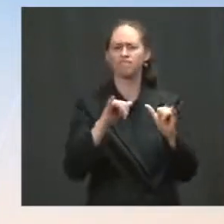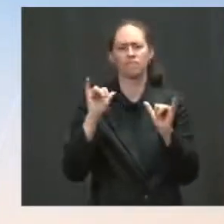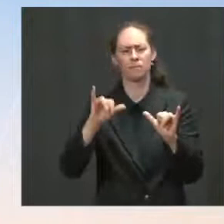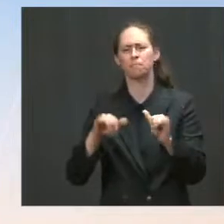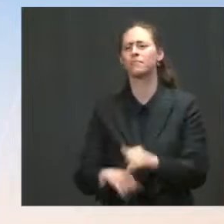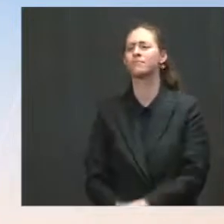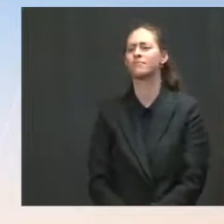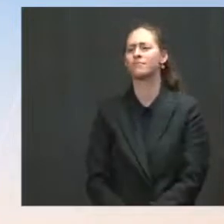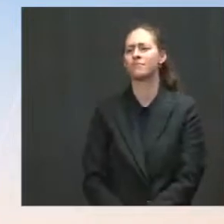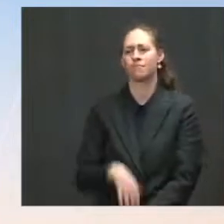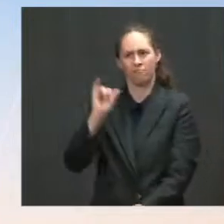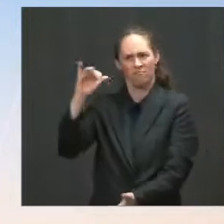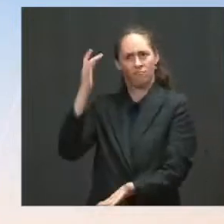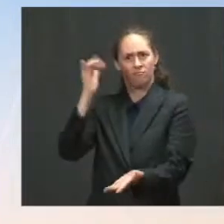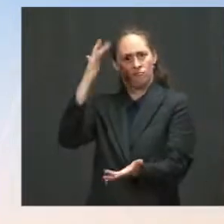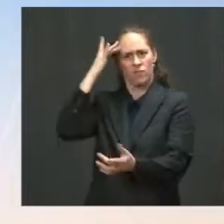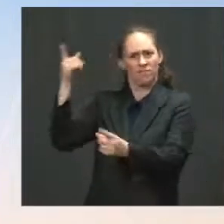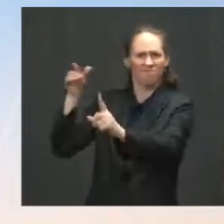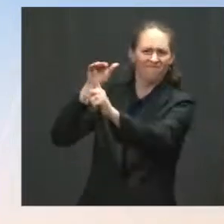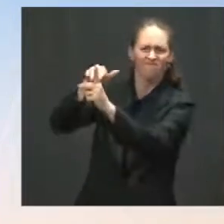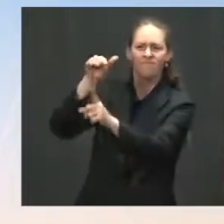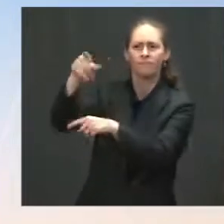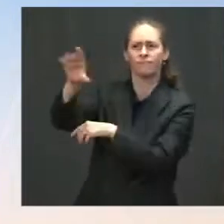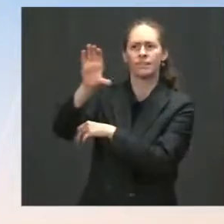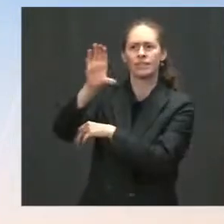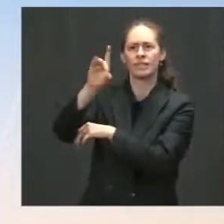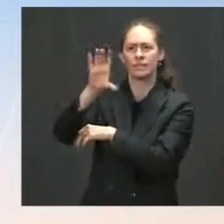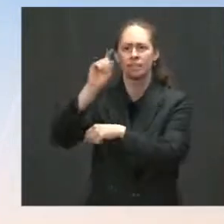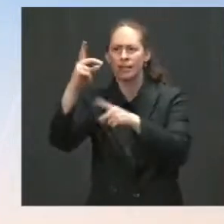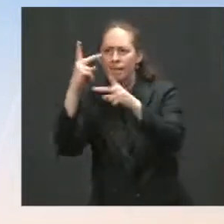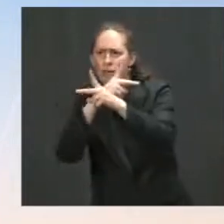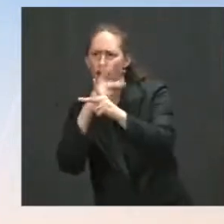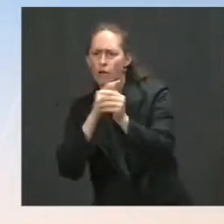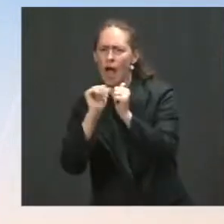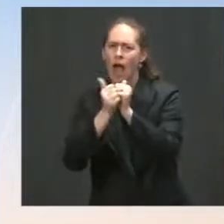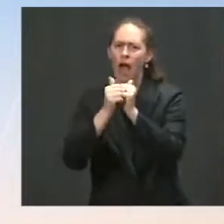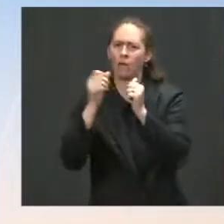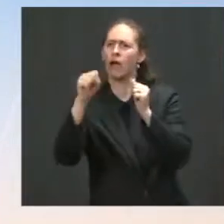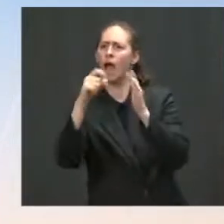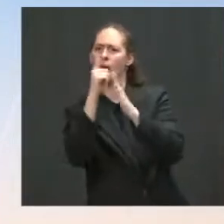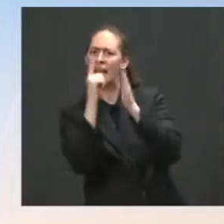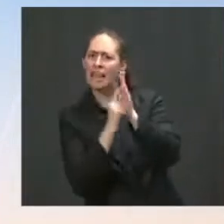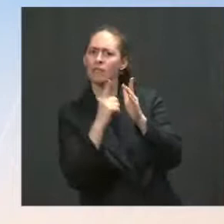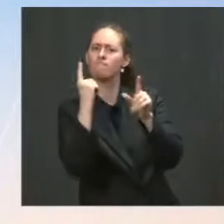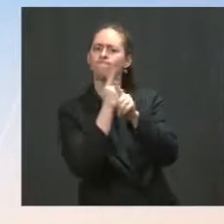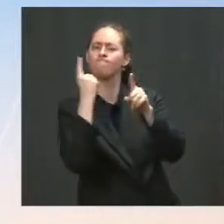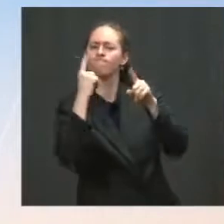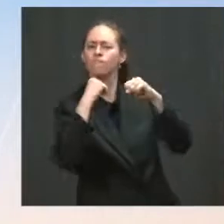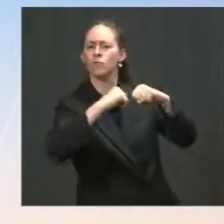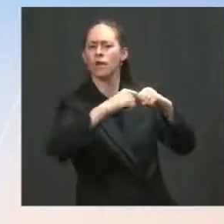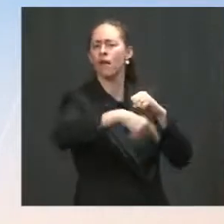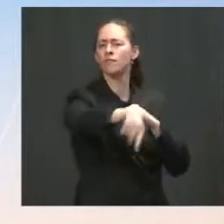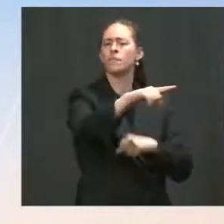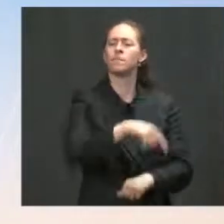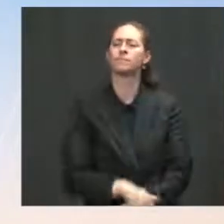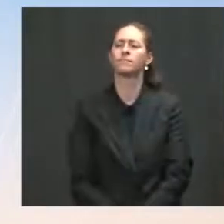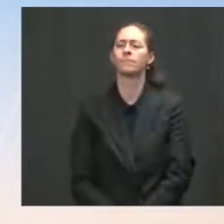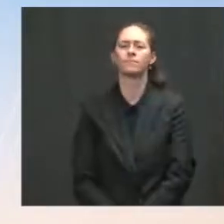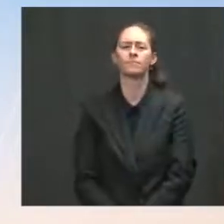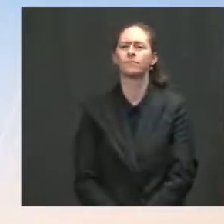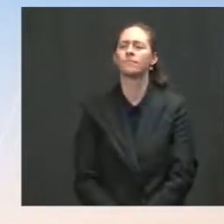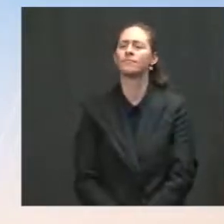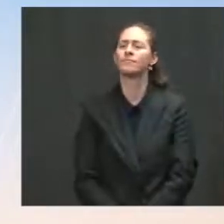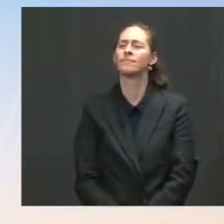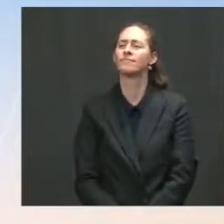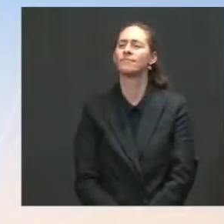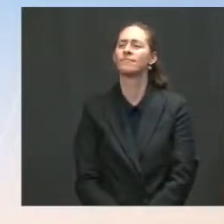to look into what legal pathways forward there were. And yesterday's announcement was a reflection of that. We don't control the courts. We don't know what